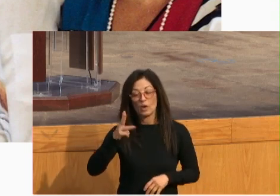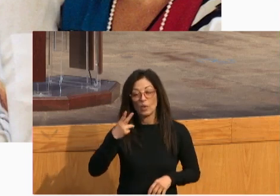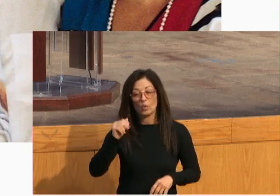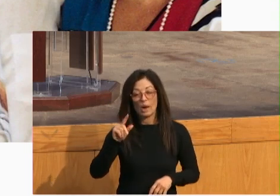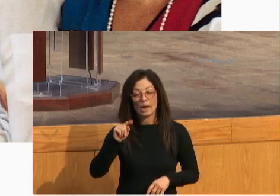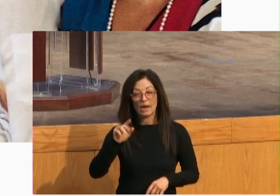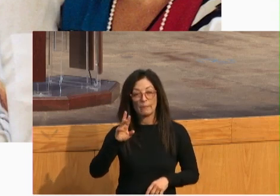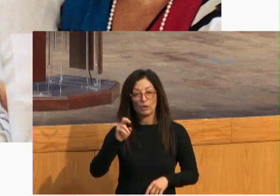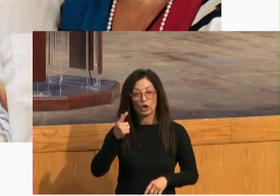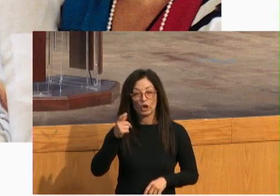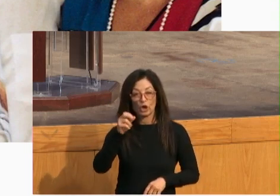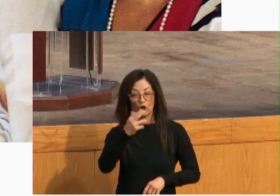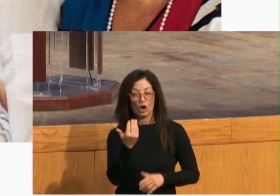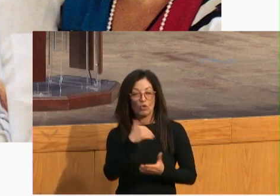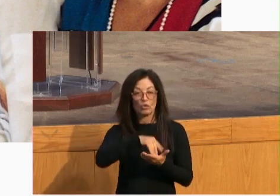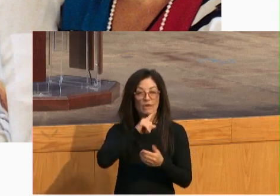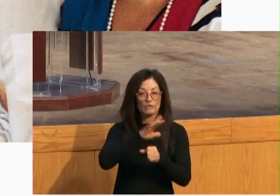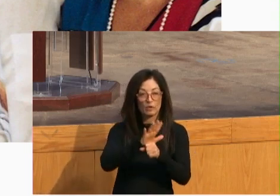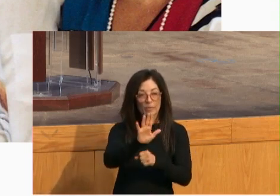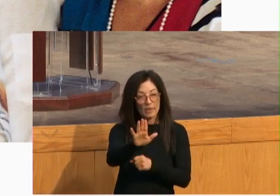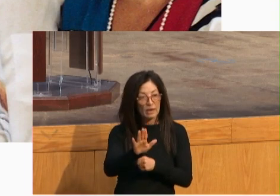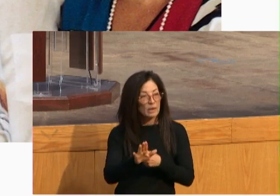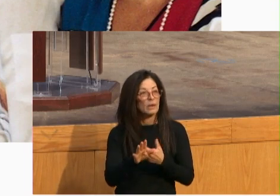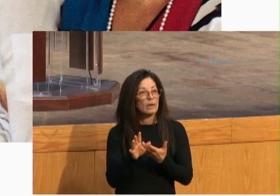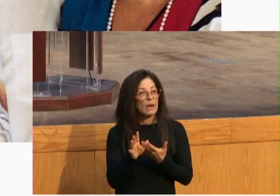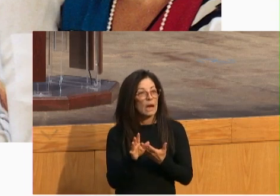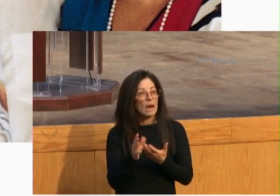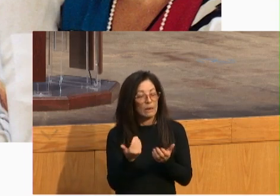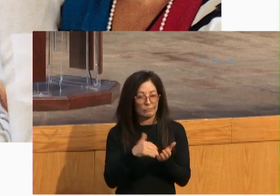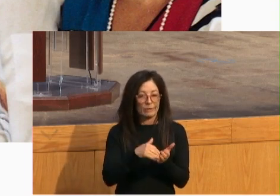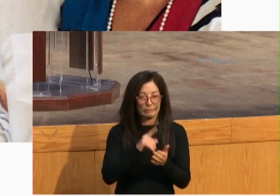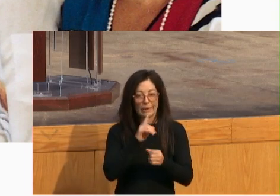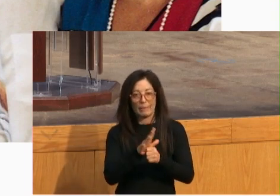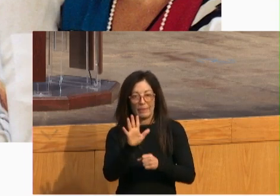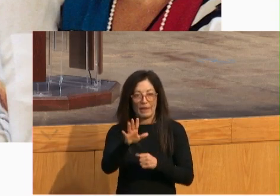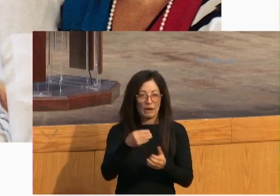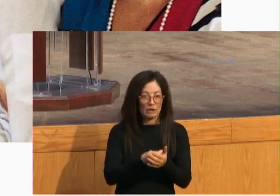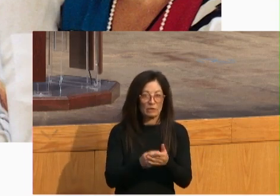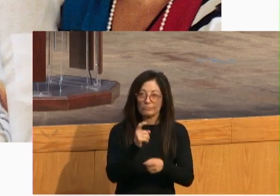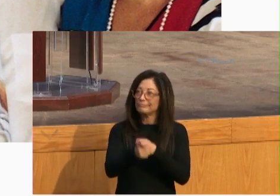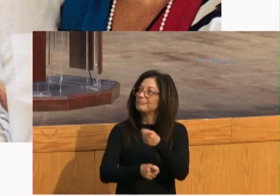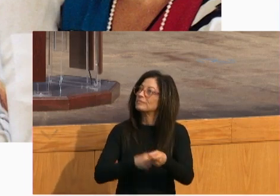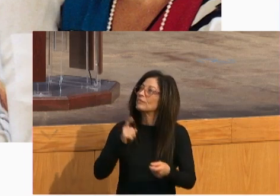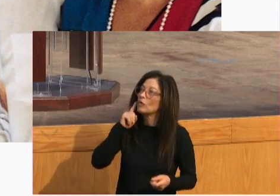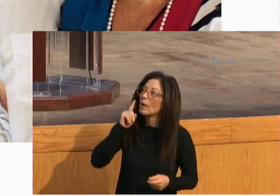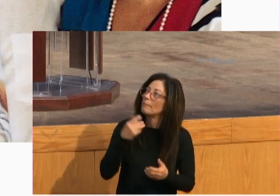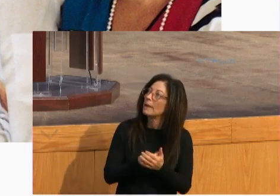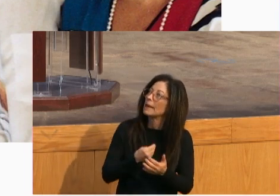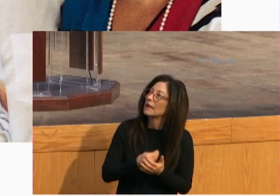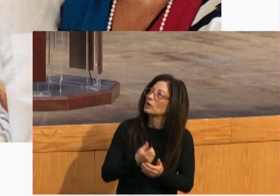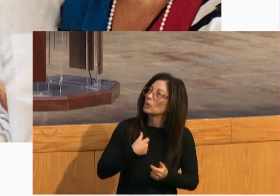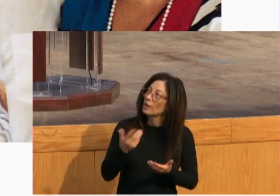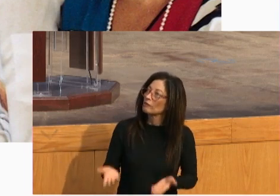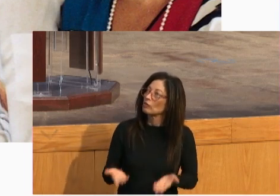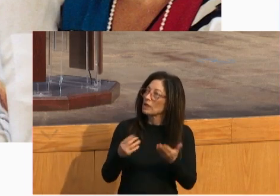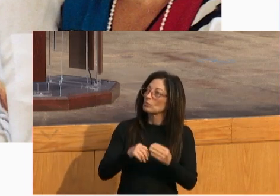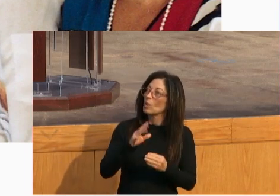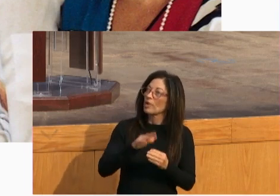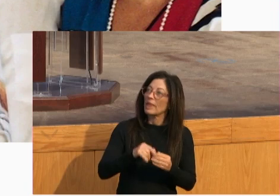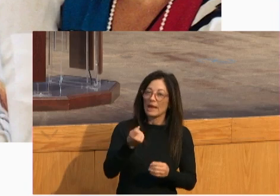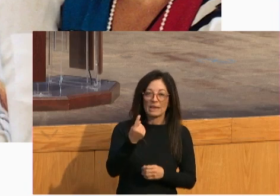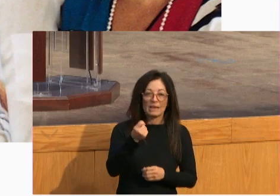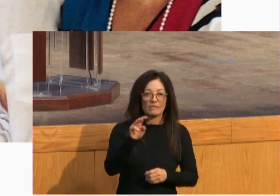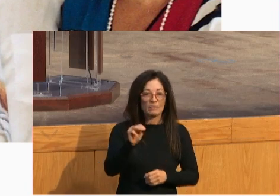their 3-year commitment to our resource room with a $50,000 gift. So we've raised over $11